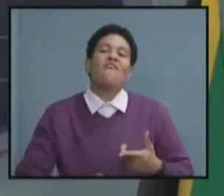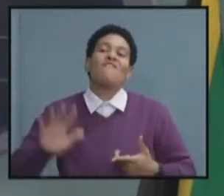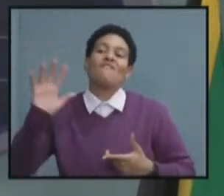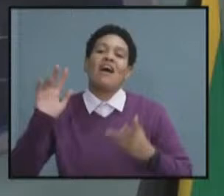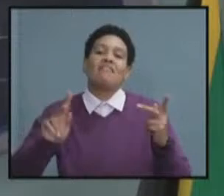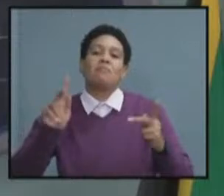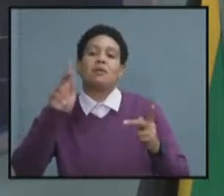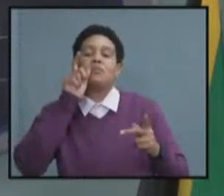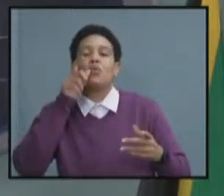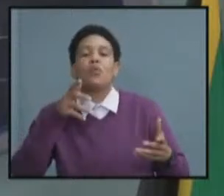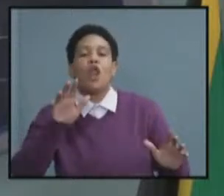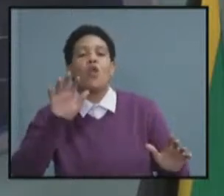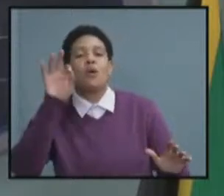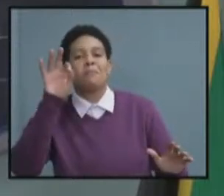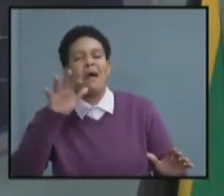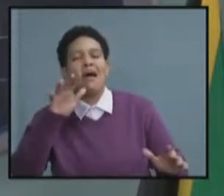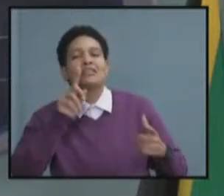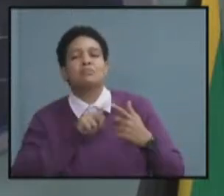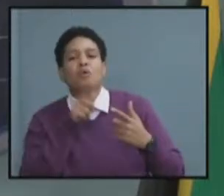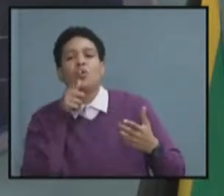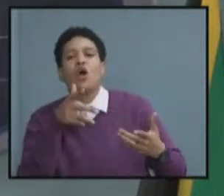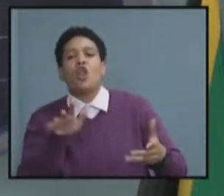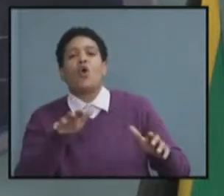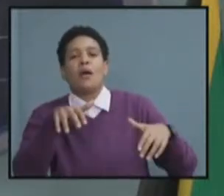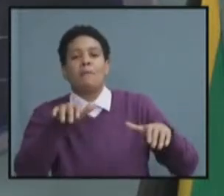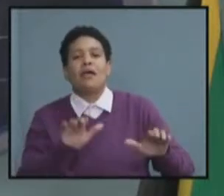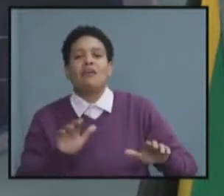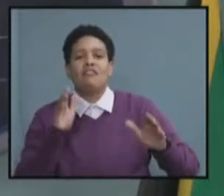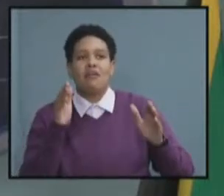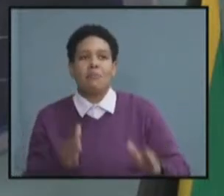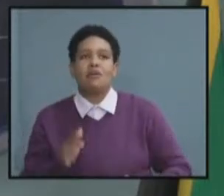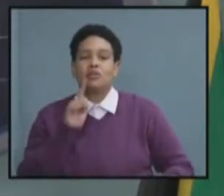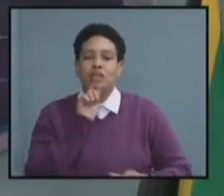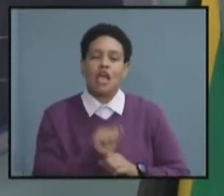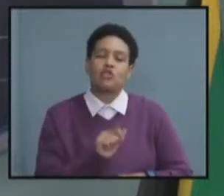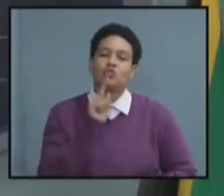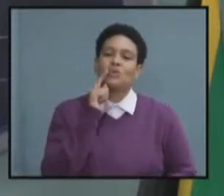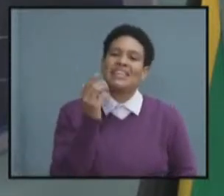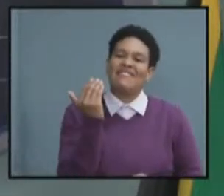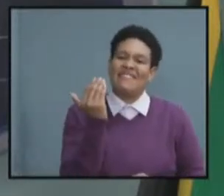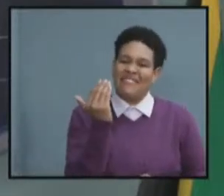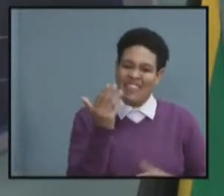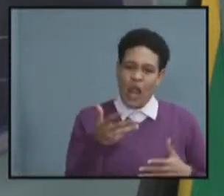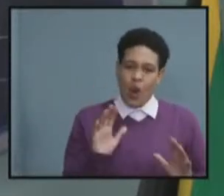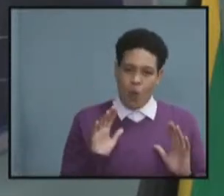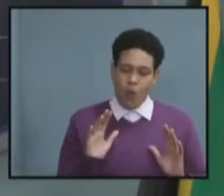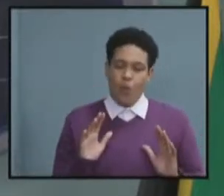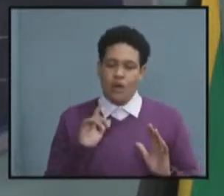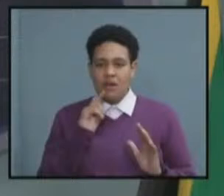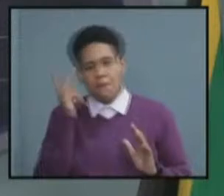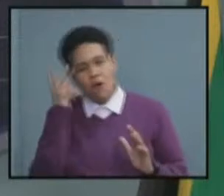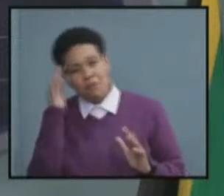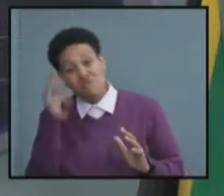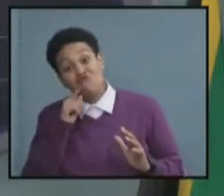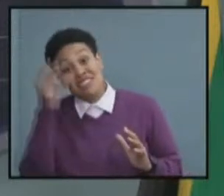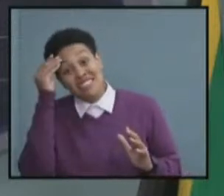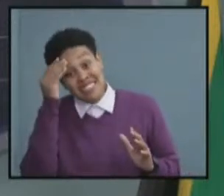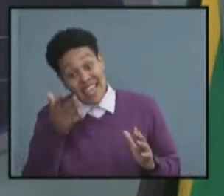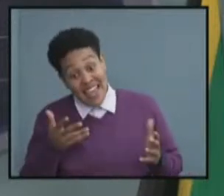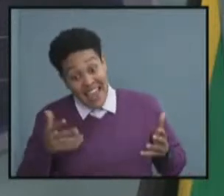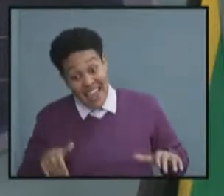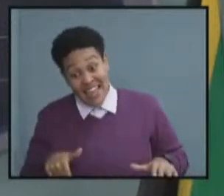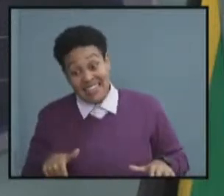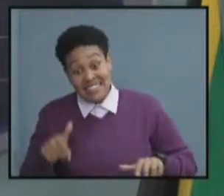facilitate the burial of the person. So it is actually 15. And as the Prime Minister said, at the end of